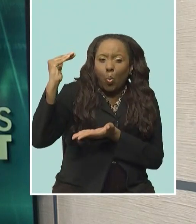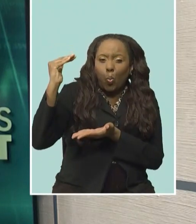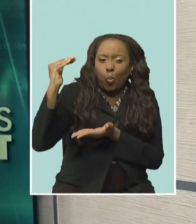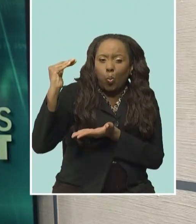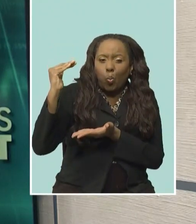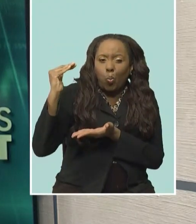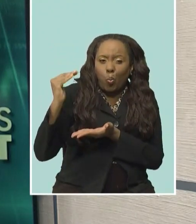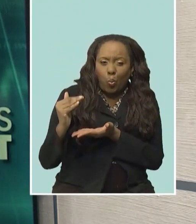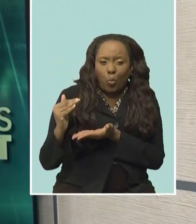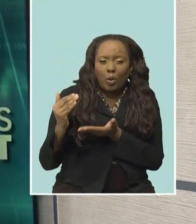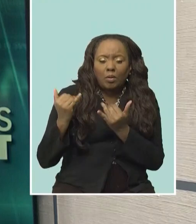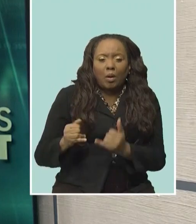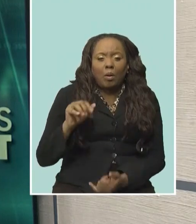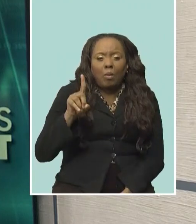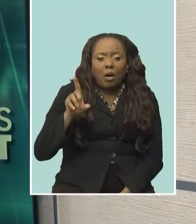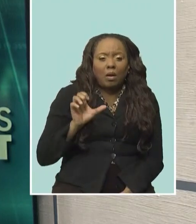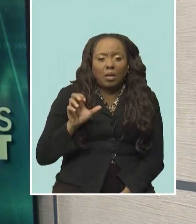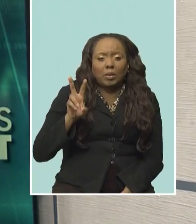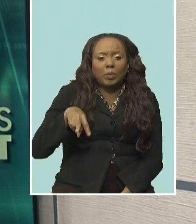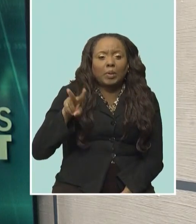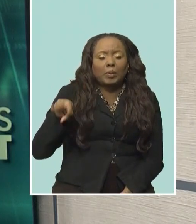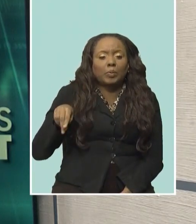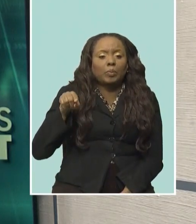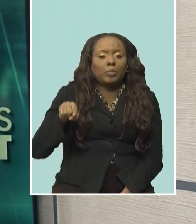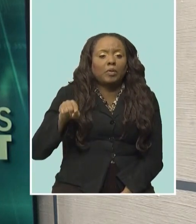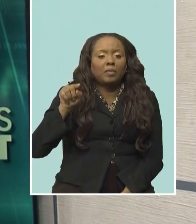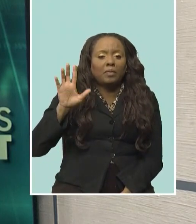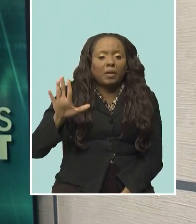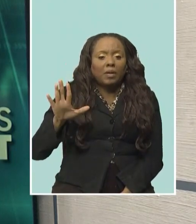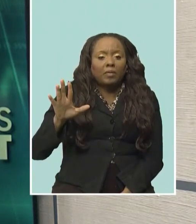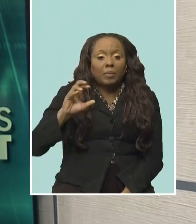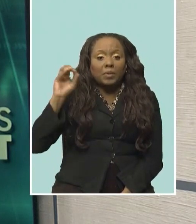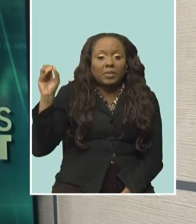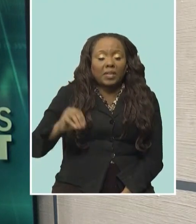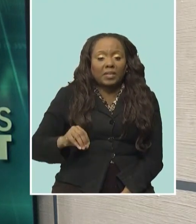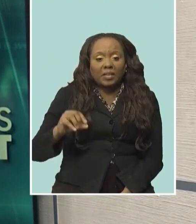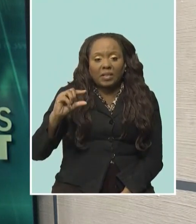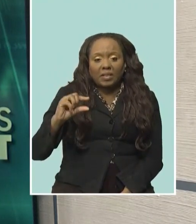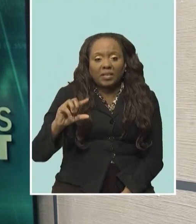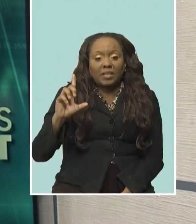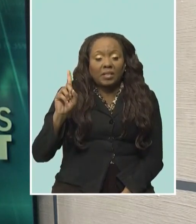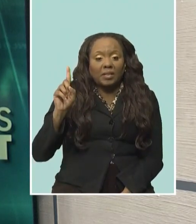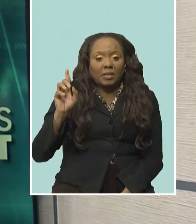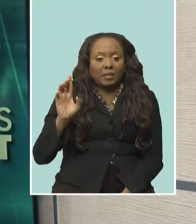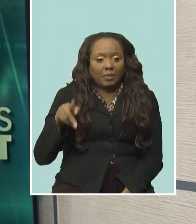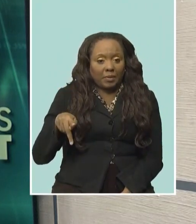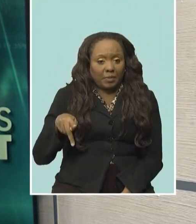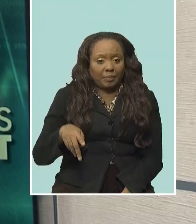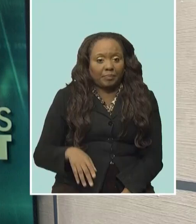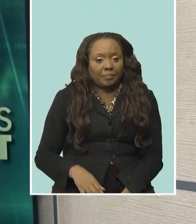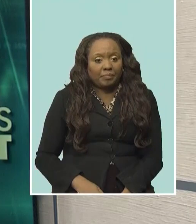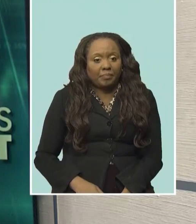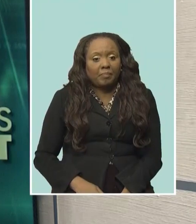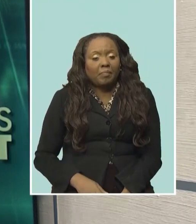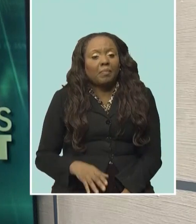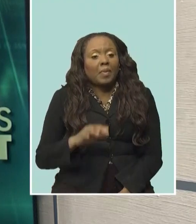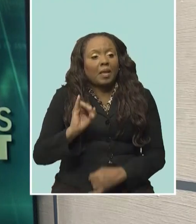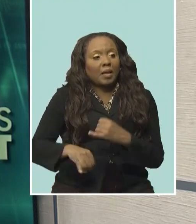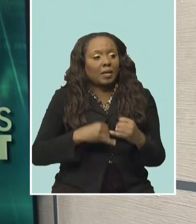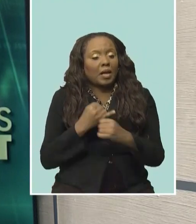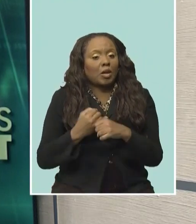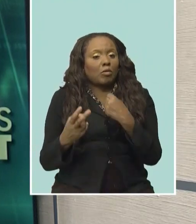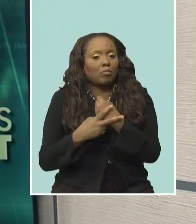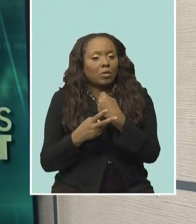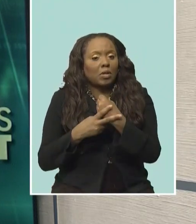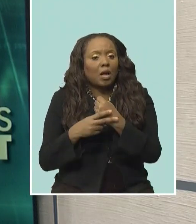of GDP at the end of the fiscal year last. In addition, the IMF says international reserves have